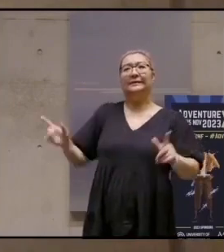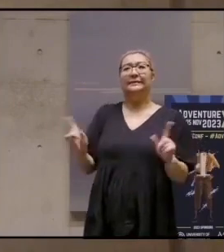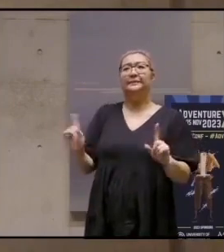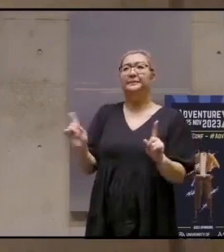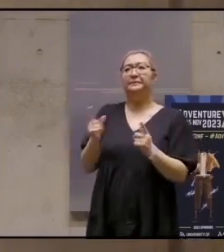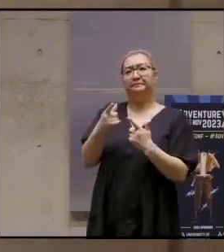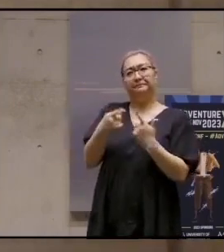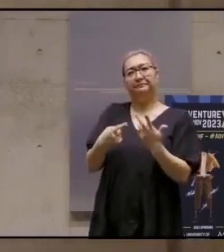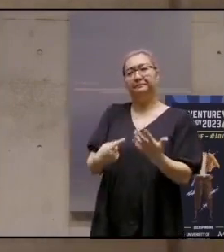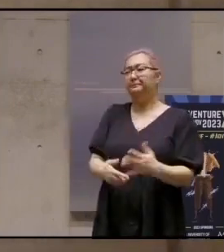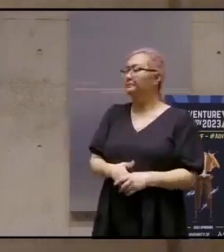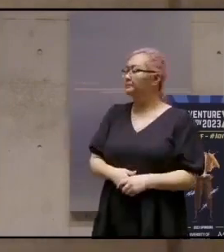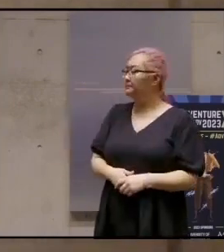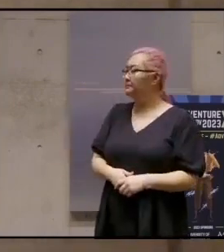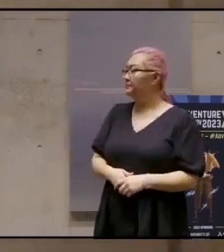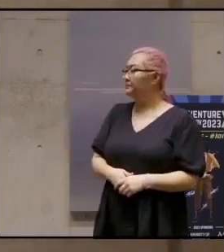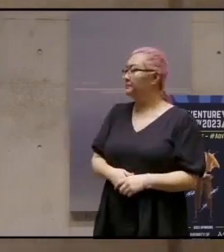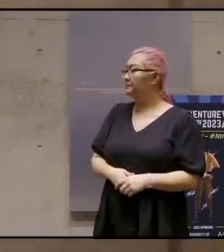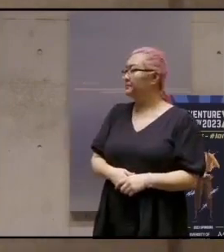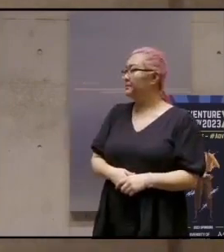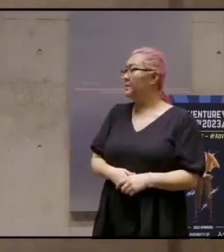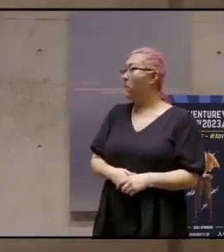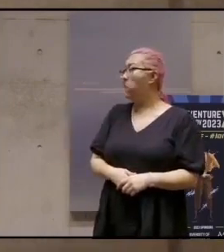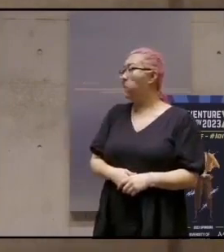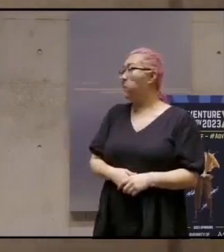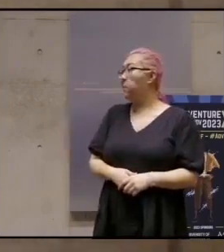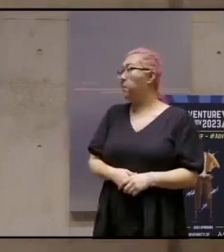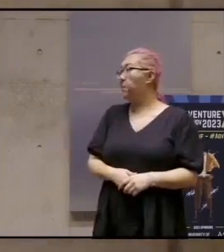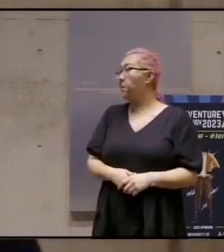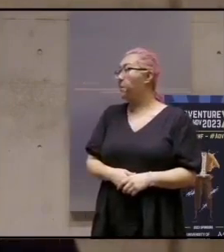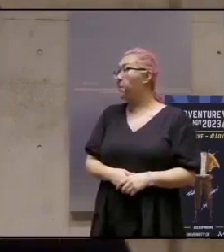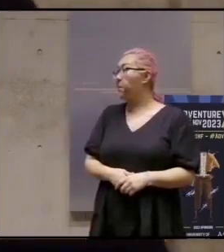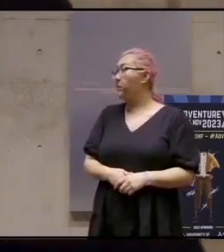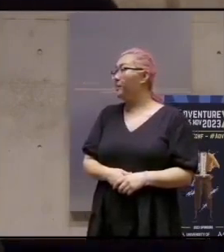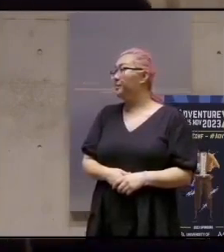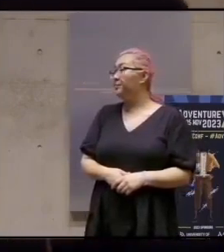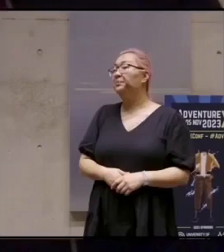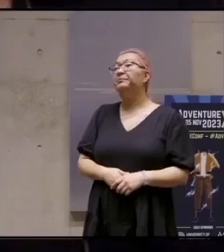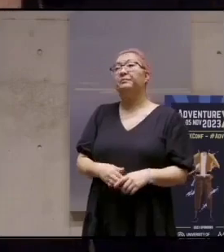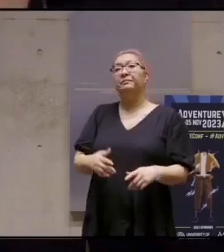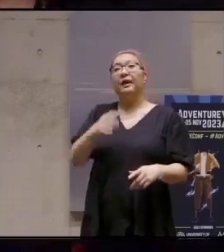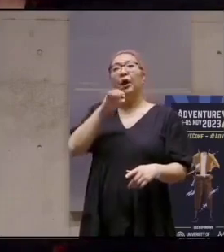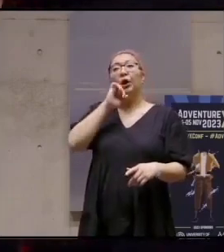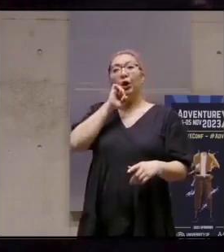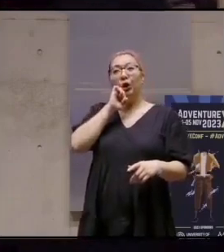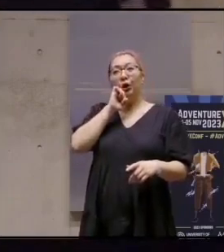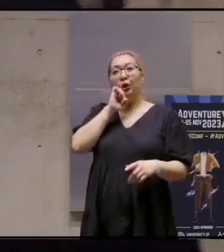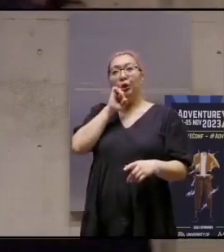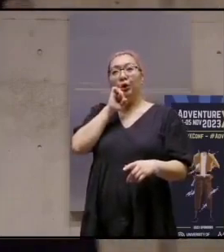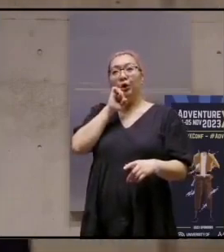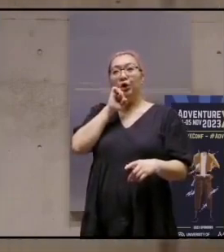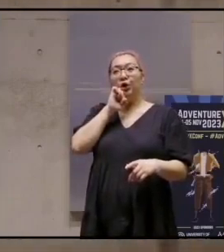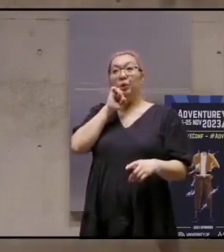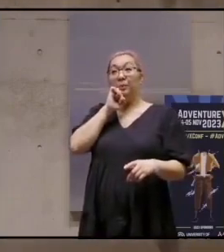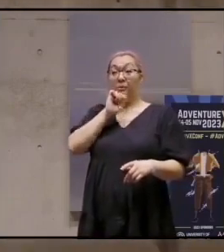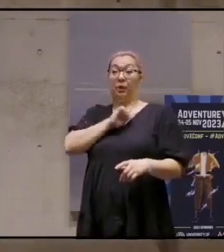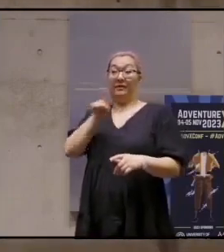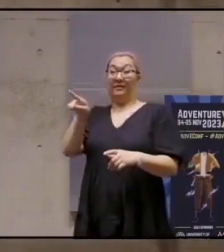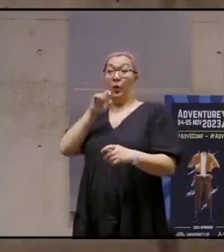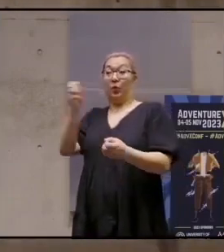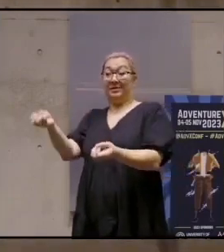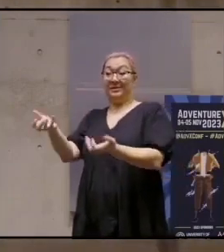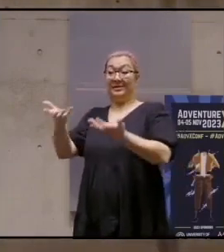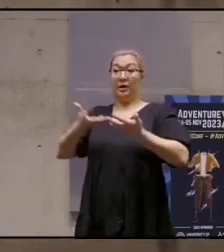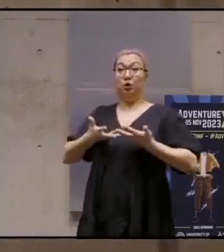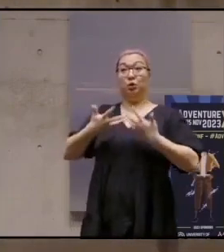you're probably going to be turning a developer-facing document into a talent-facing document.